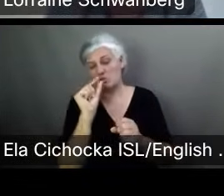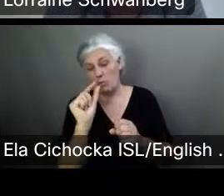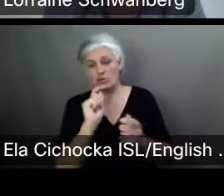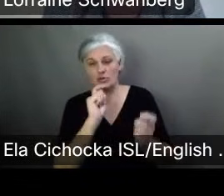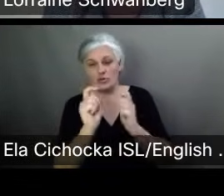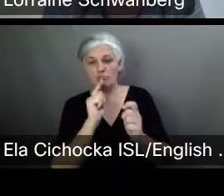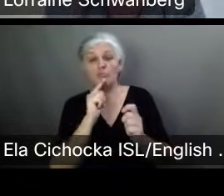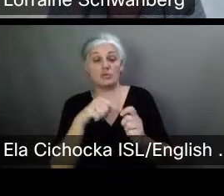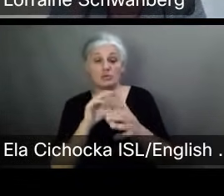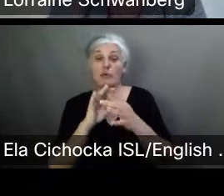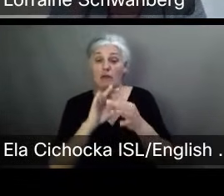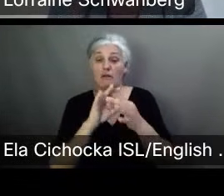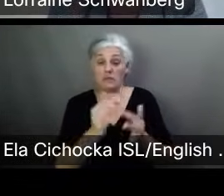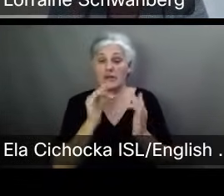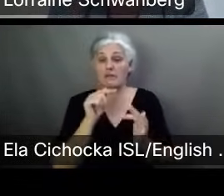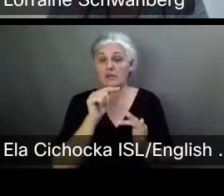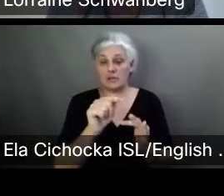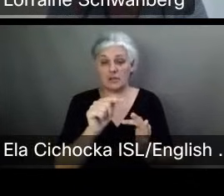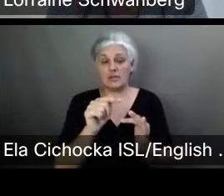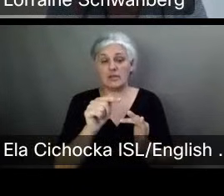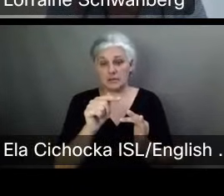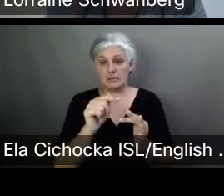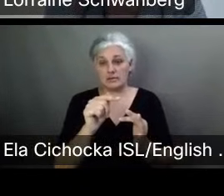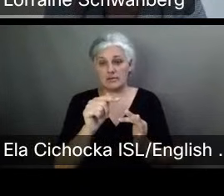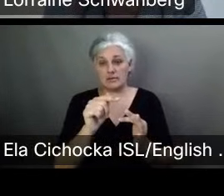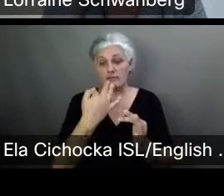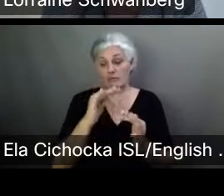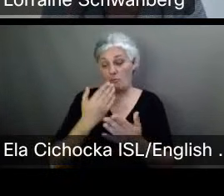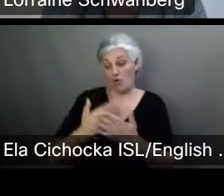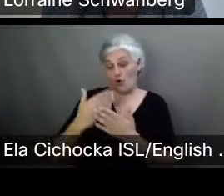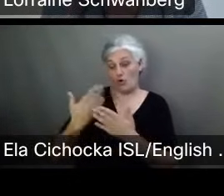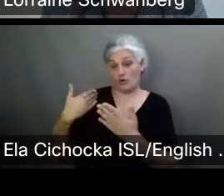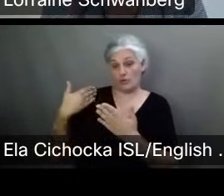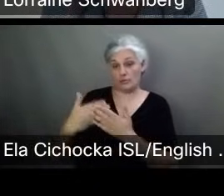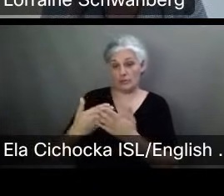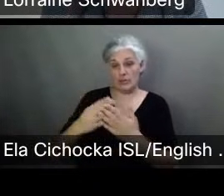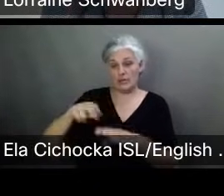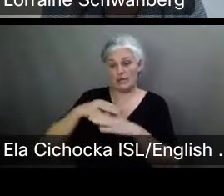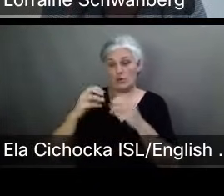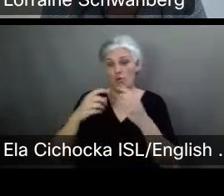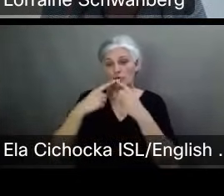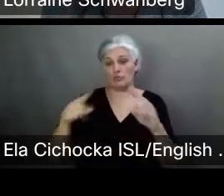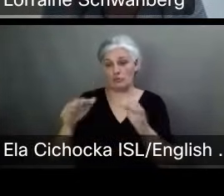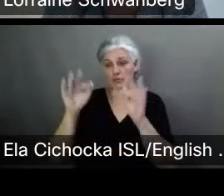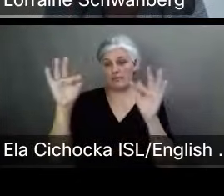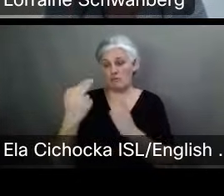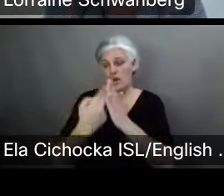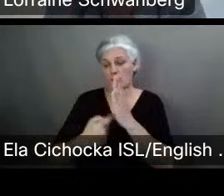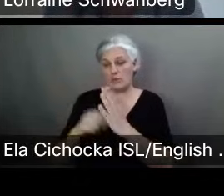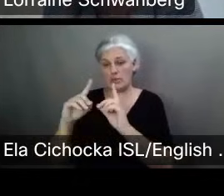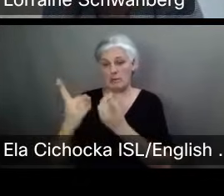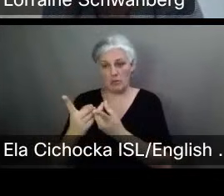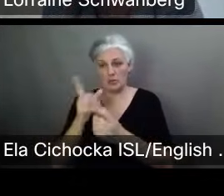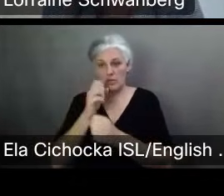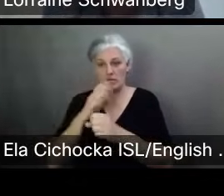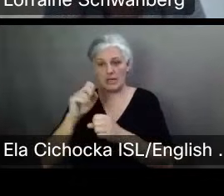is very relevant, which stems from learning from the National Open Disclosure Framework from the department. It's not just focusing on